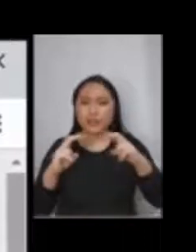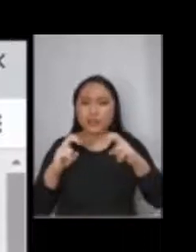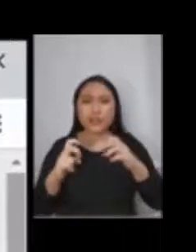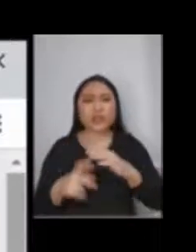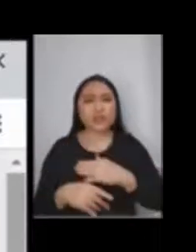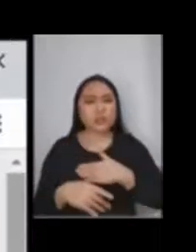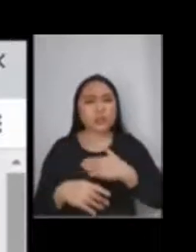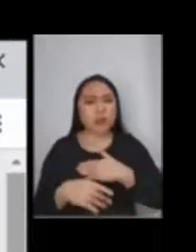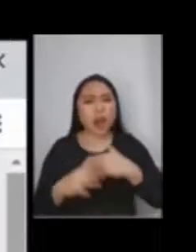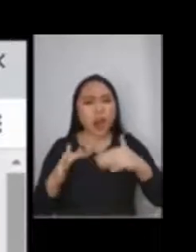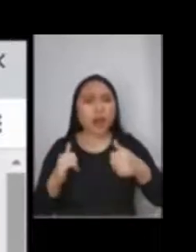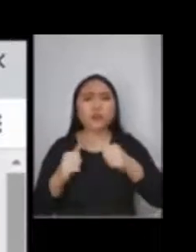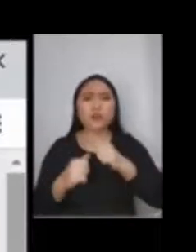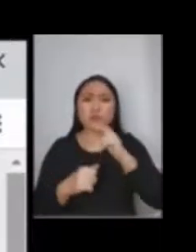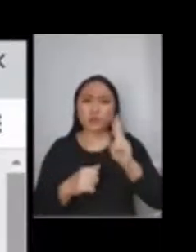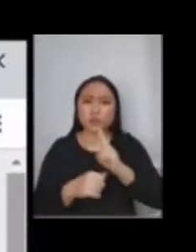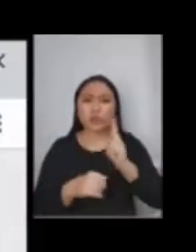keyword. Let's say, banana.